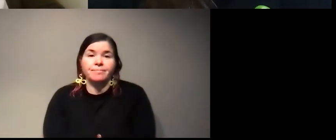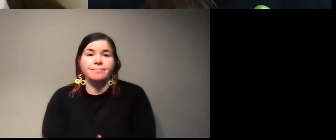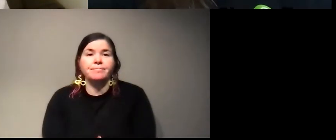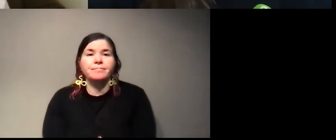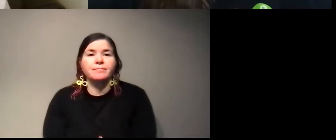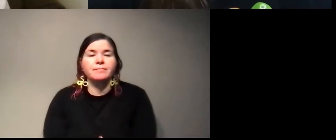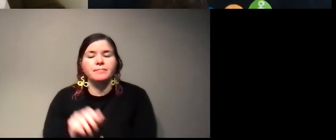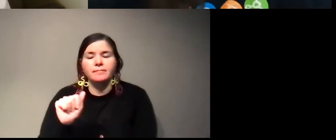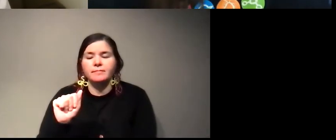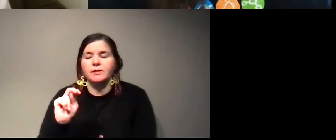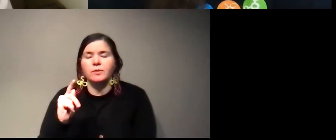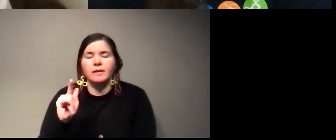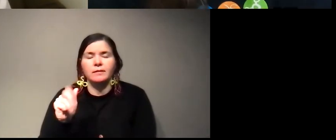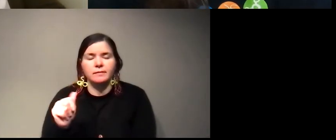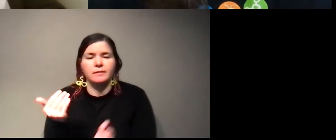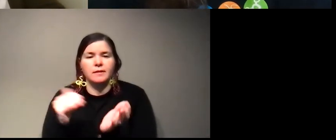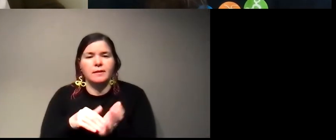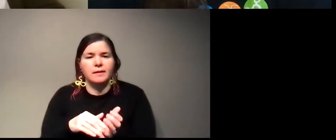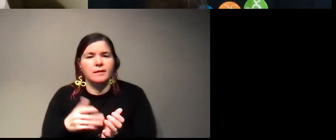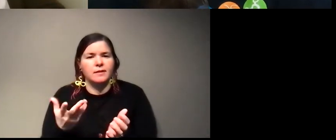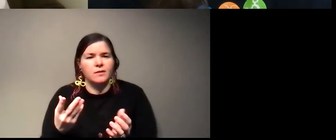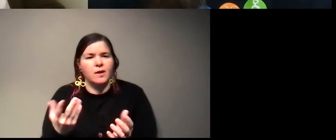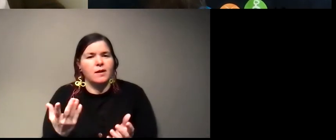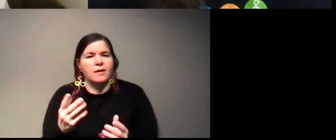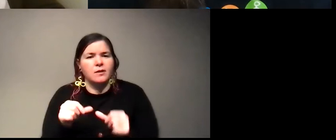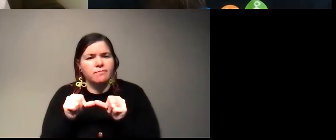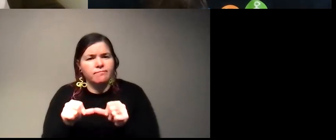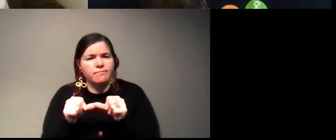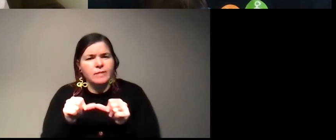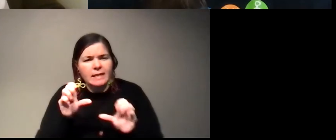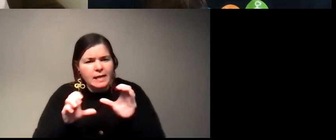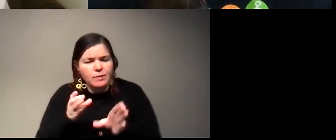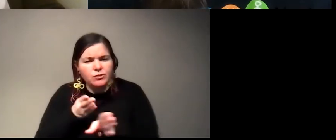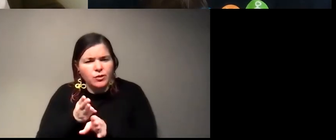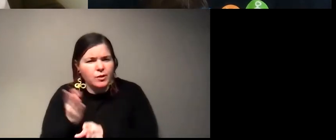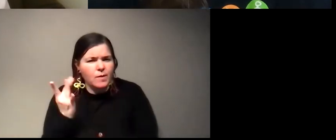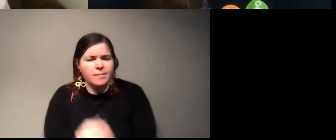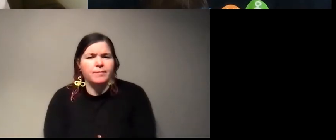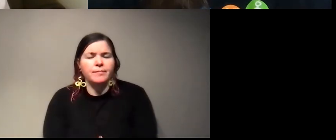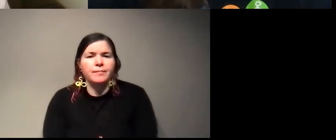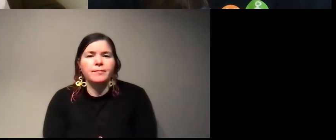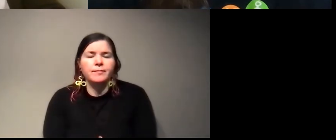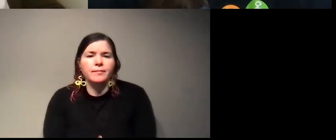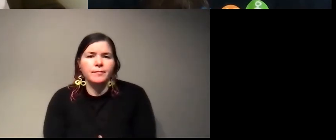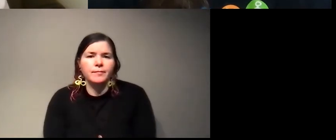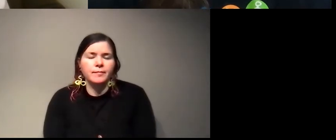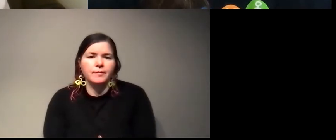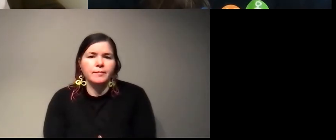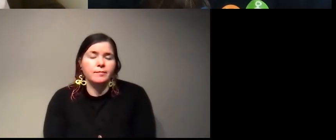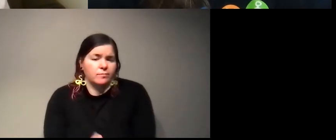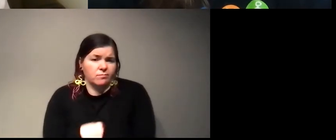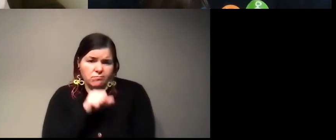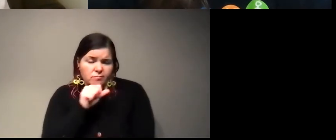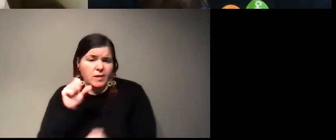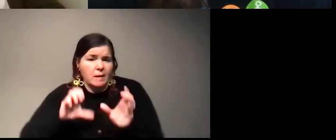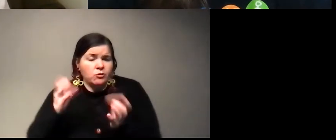is Antoinetta again. What inspired you to continue your study in chemistry as a career specifically? Yeah, so I really like